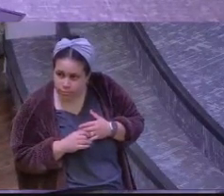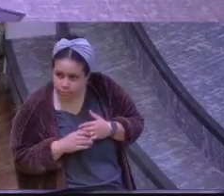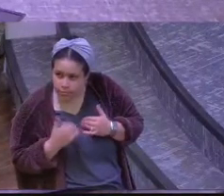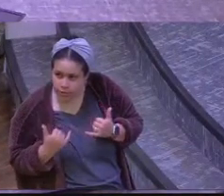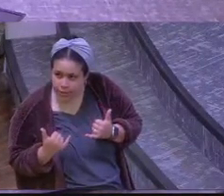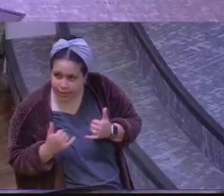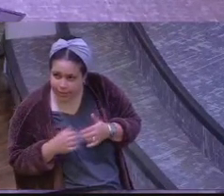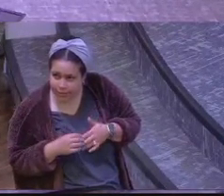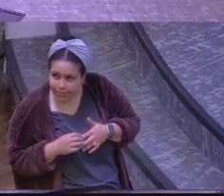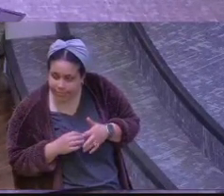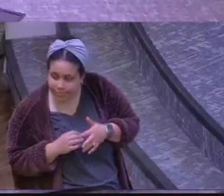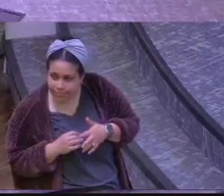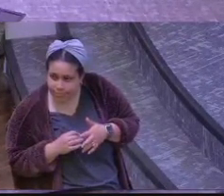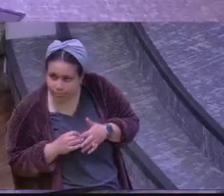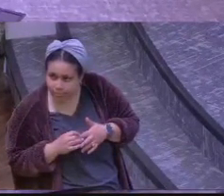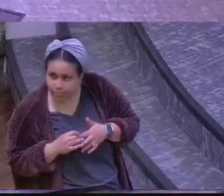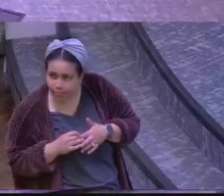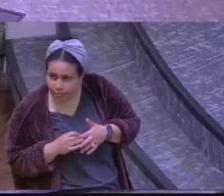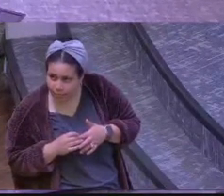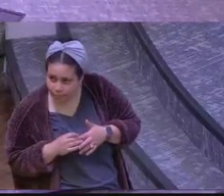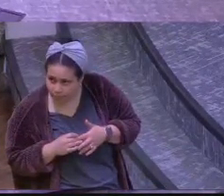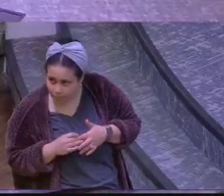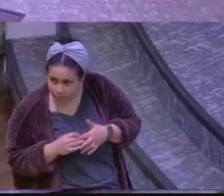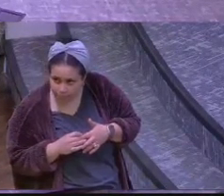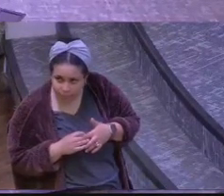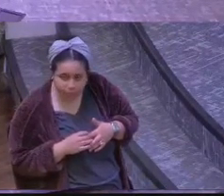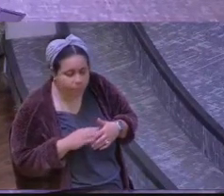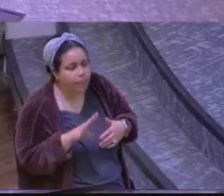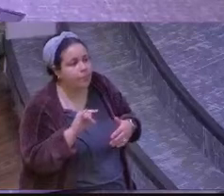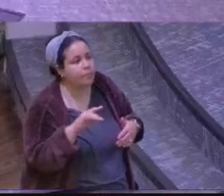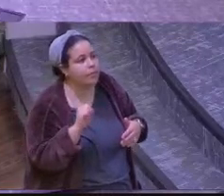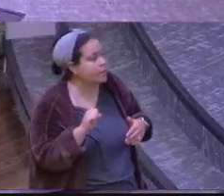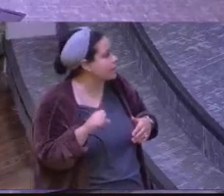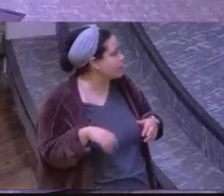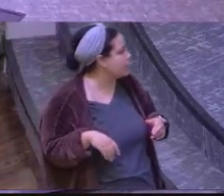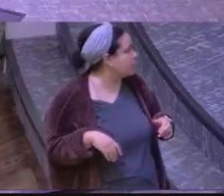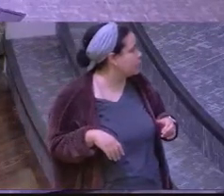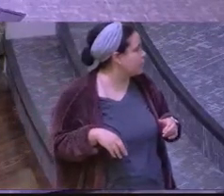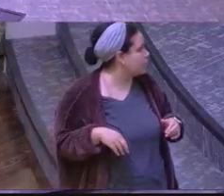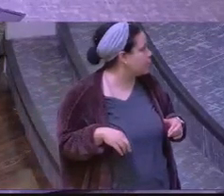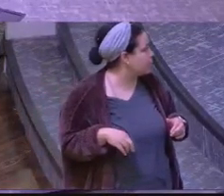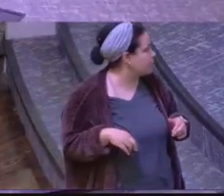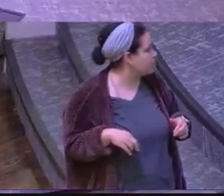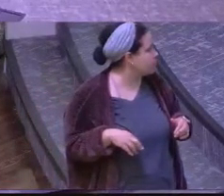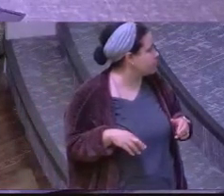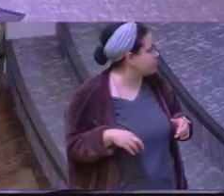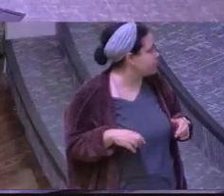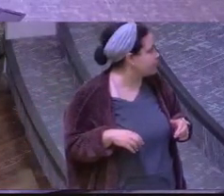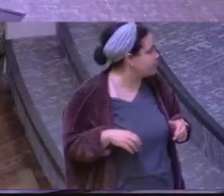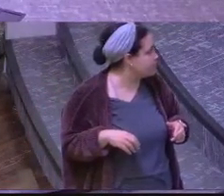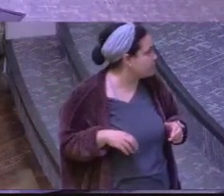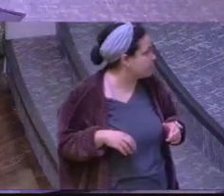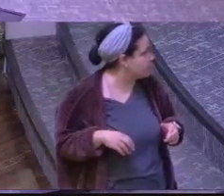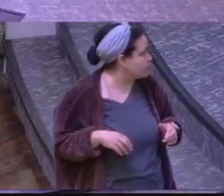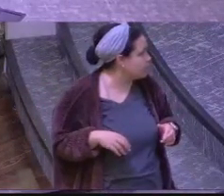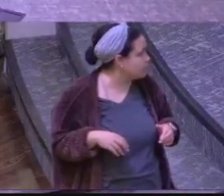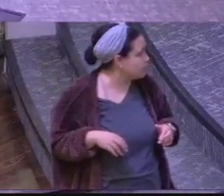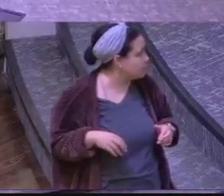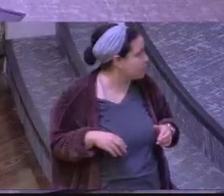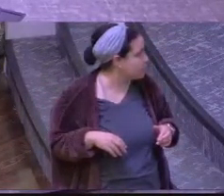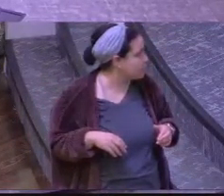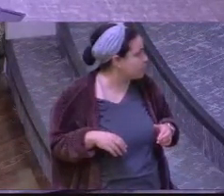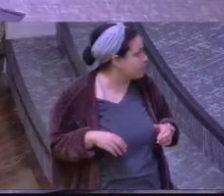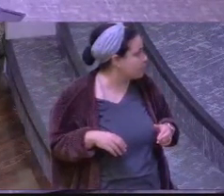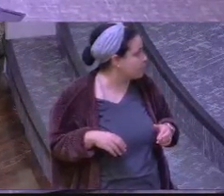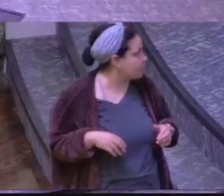today. Okay. Ms. Butts, great job. My question has already been answered. No further questions. Okay. Yeah,